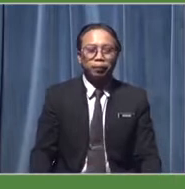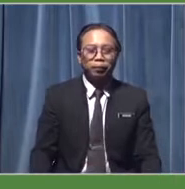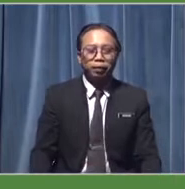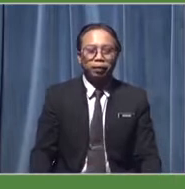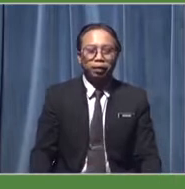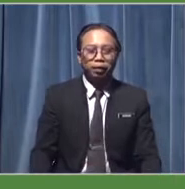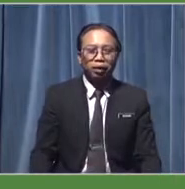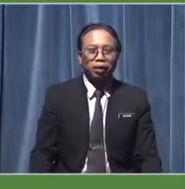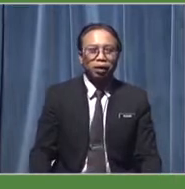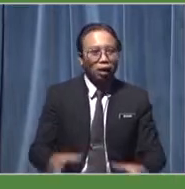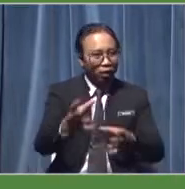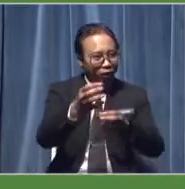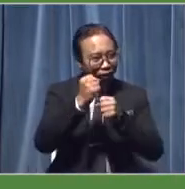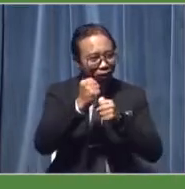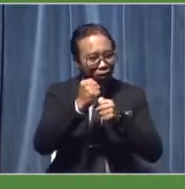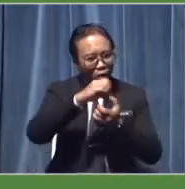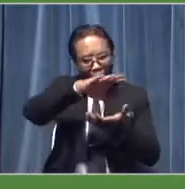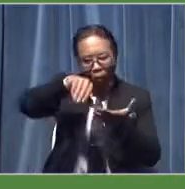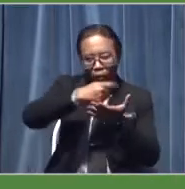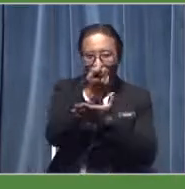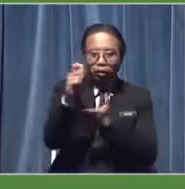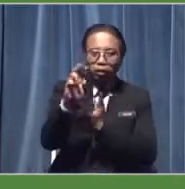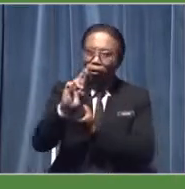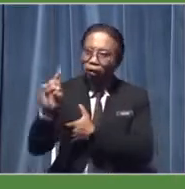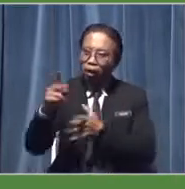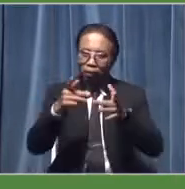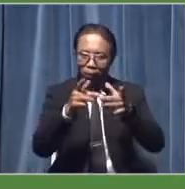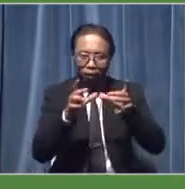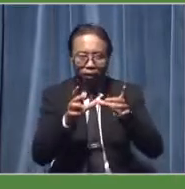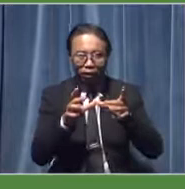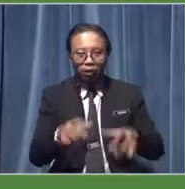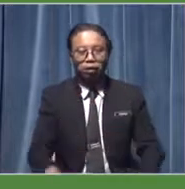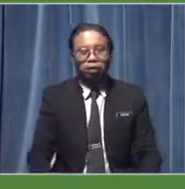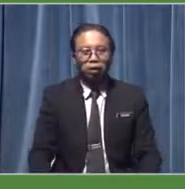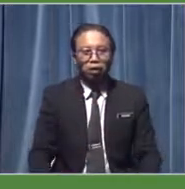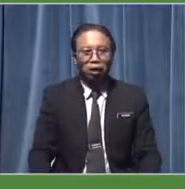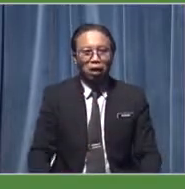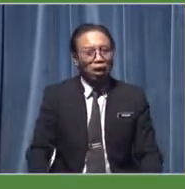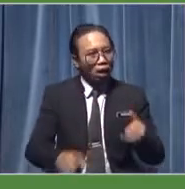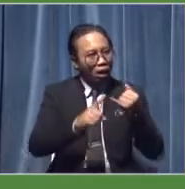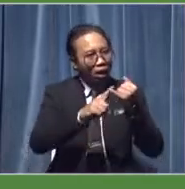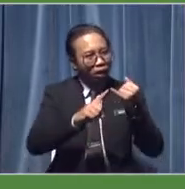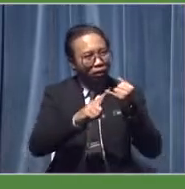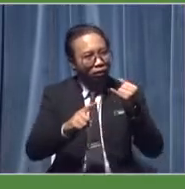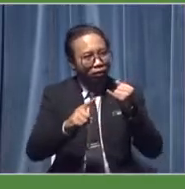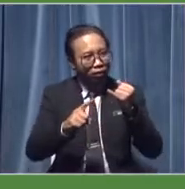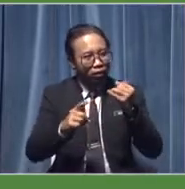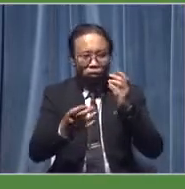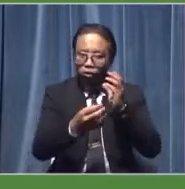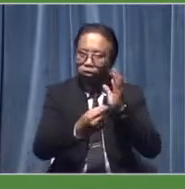As a result, all the right plates will end up with